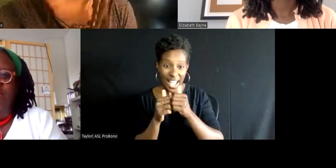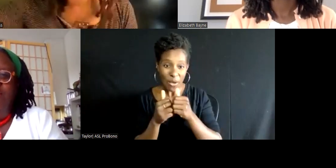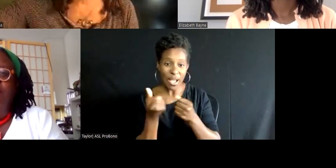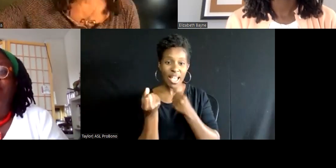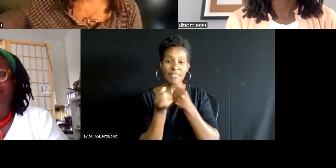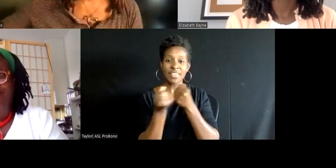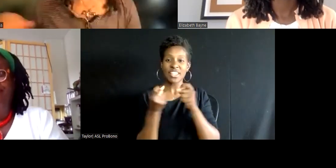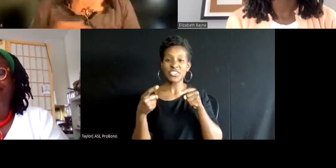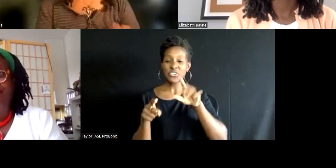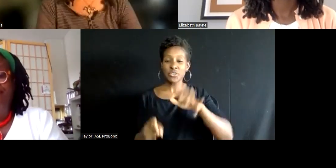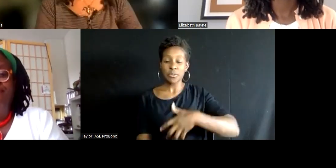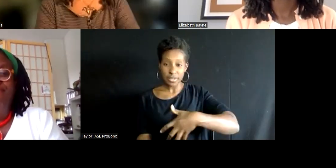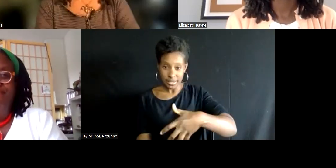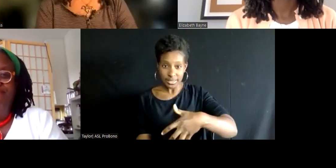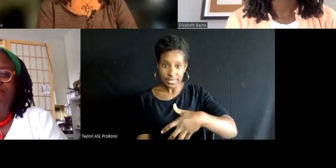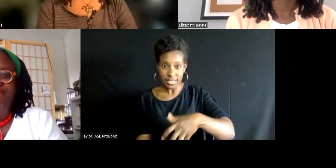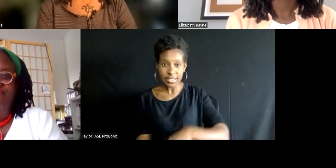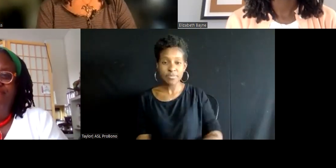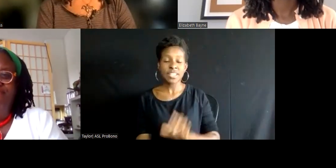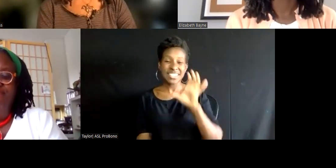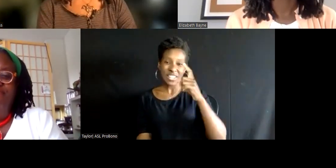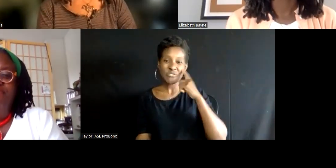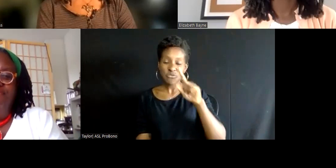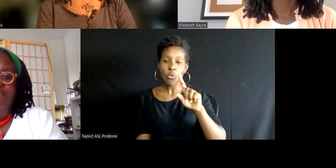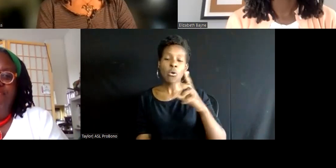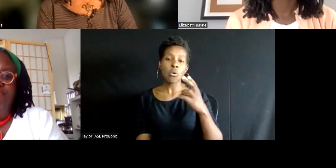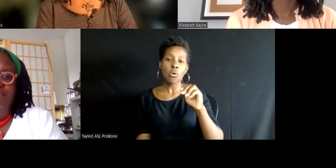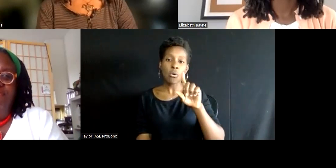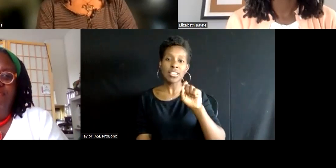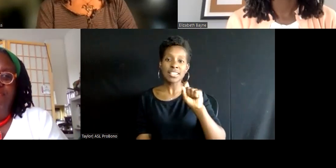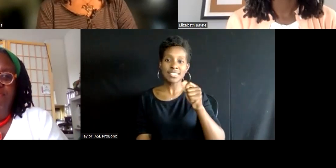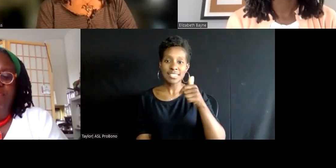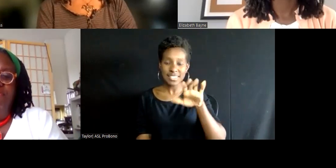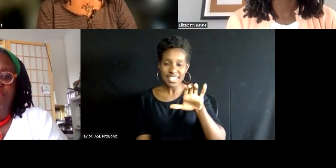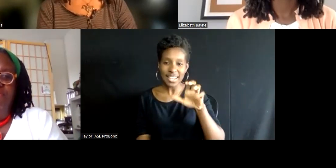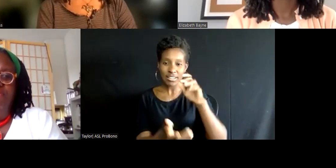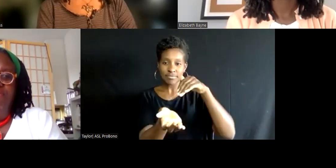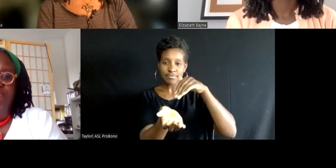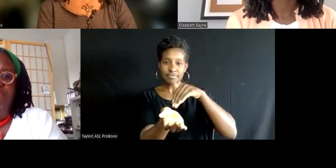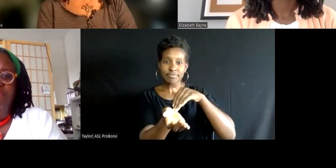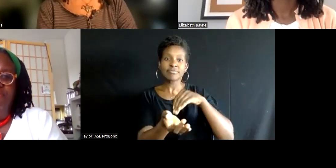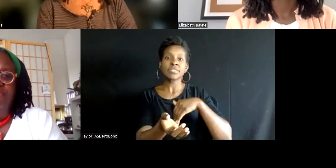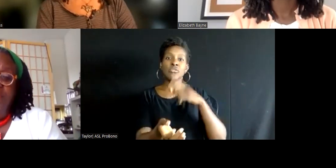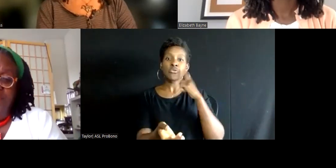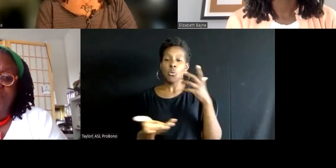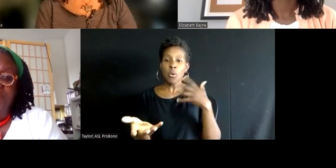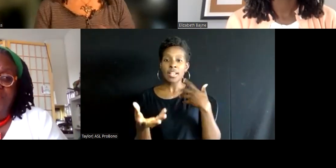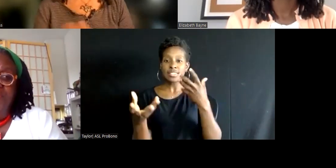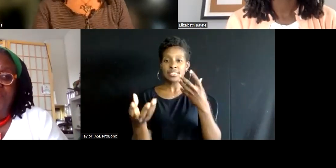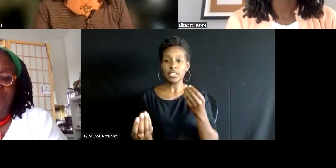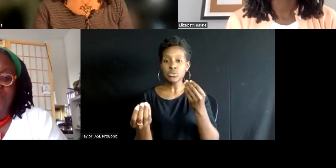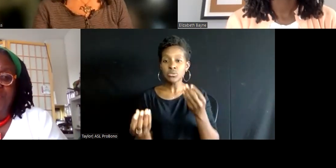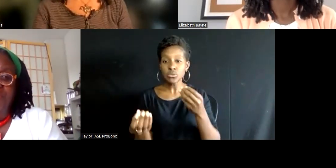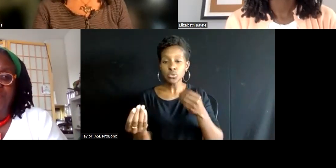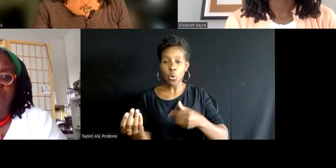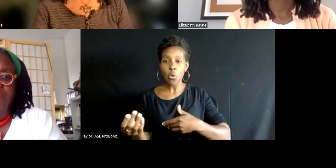pregnancy, seeking a holistic practitioner to work with her concept of gentle birth. An